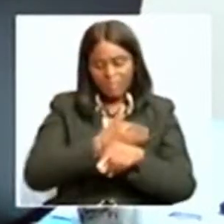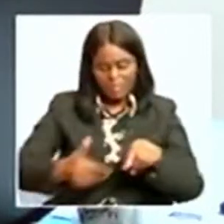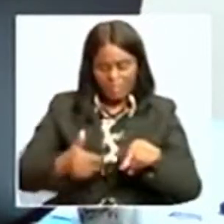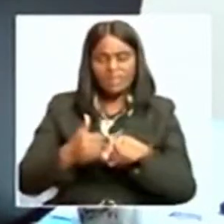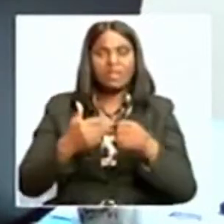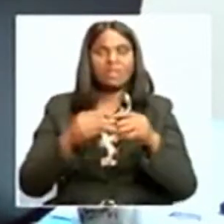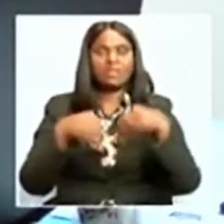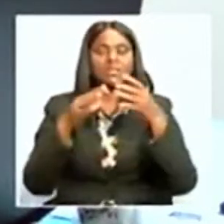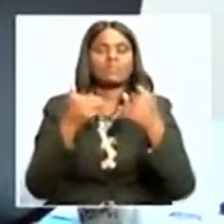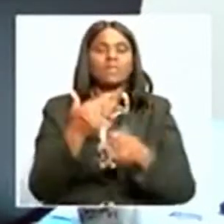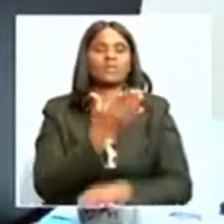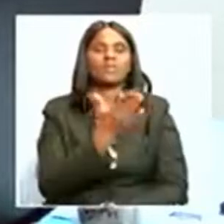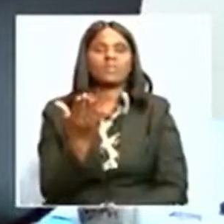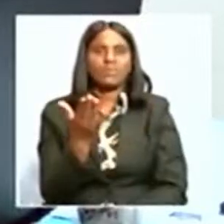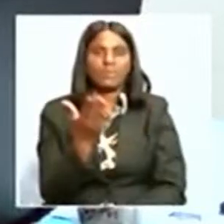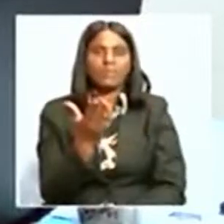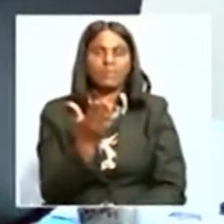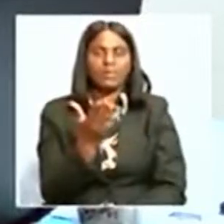provision.